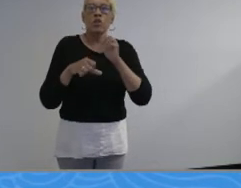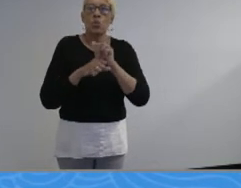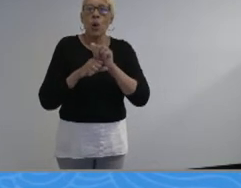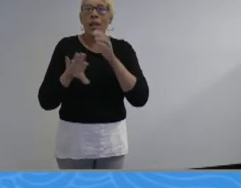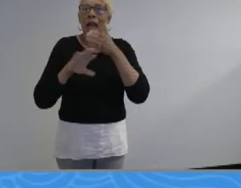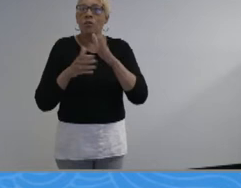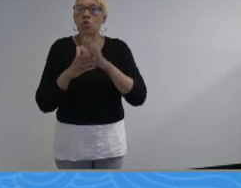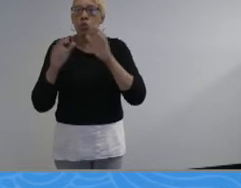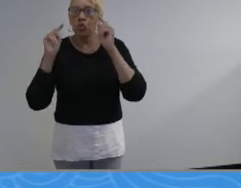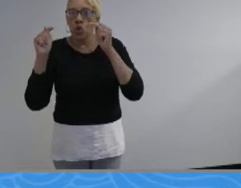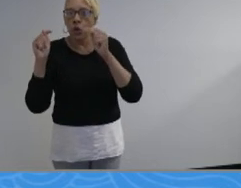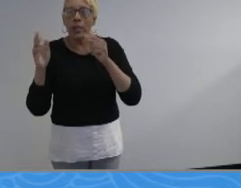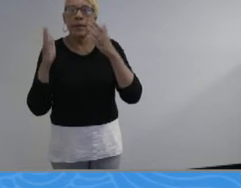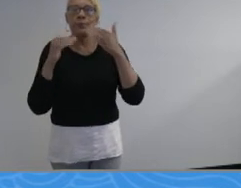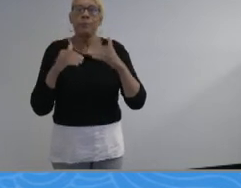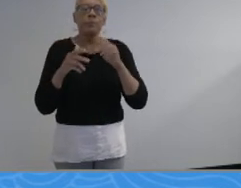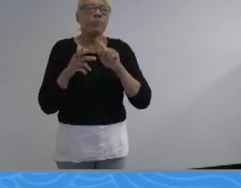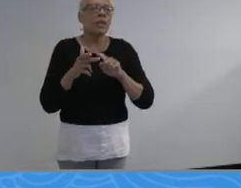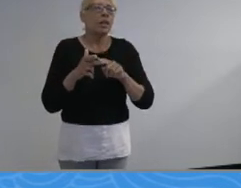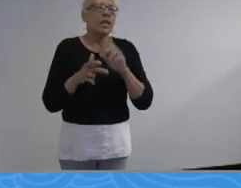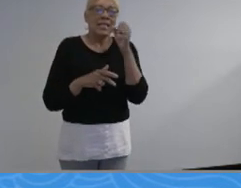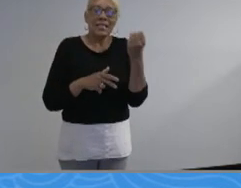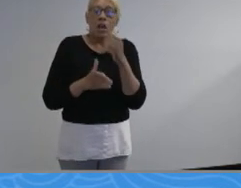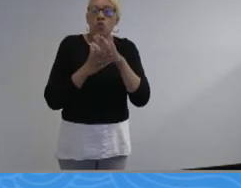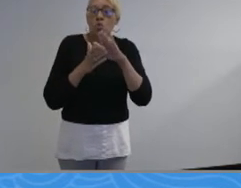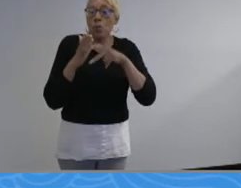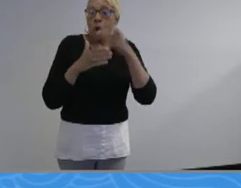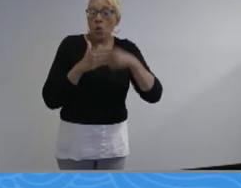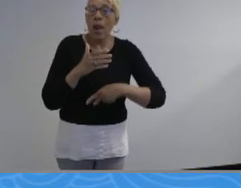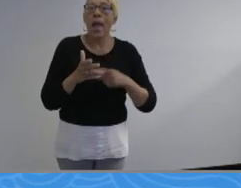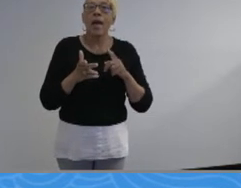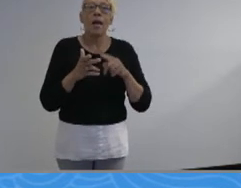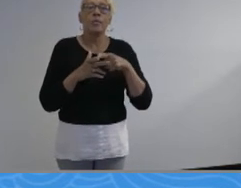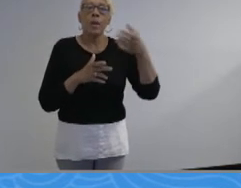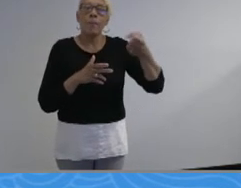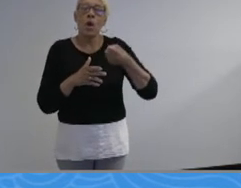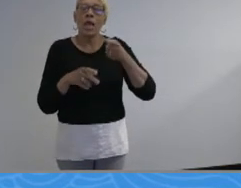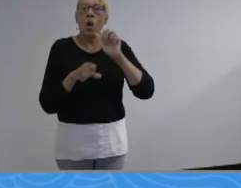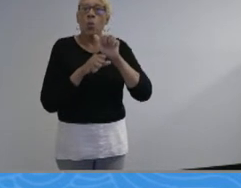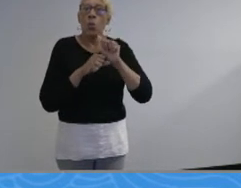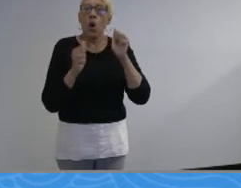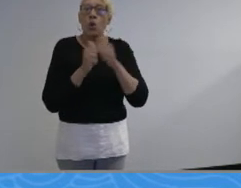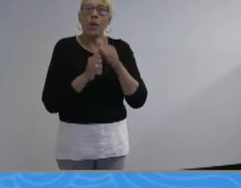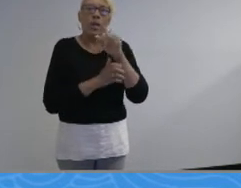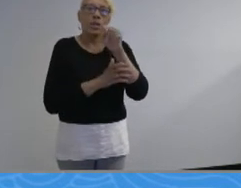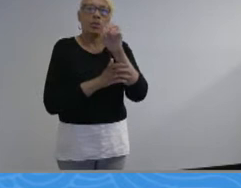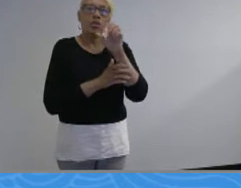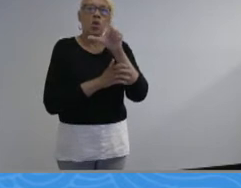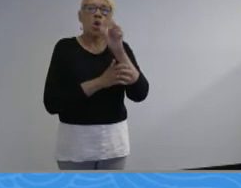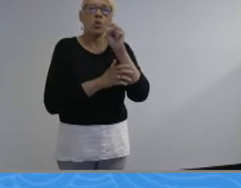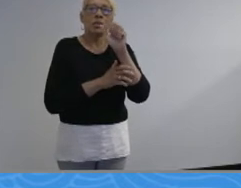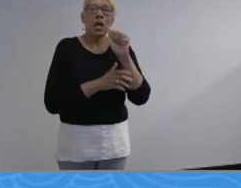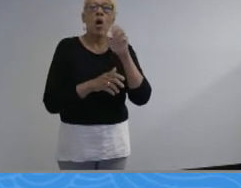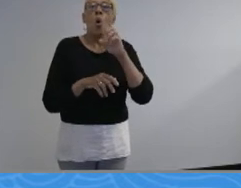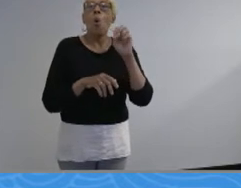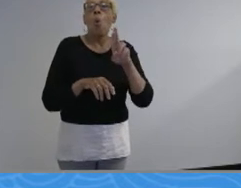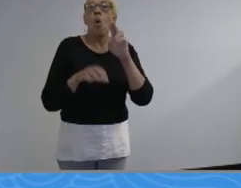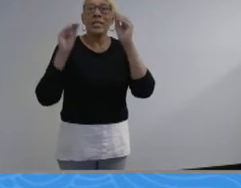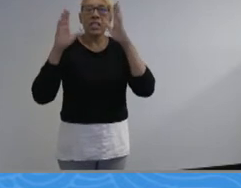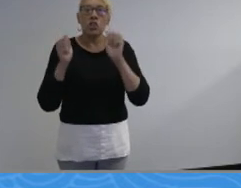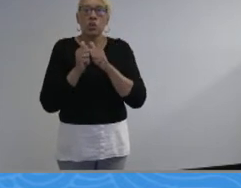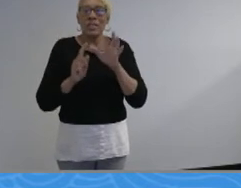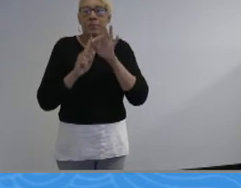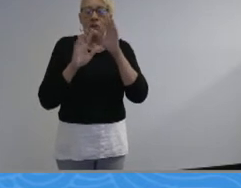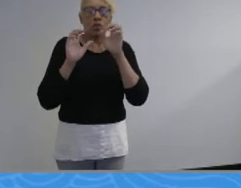school tutoring, the Saturday school programs, the pullout work with TOSAs or teachers on special assignment,